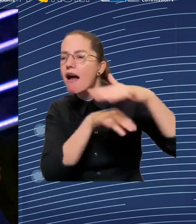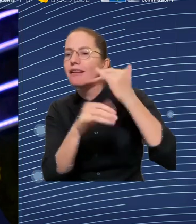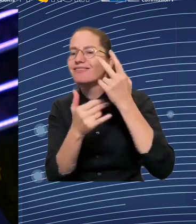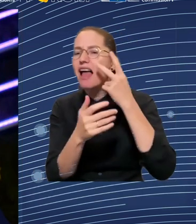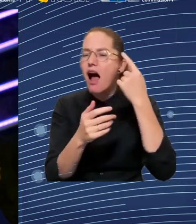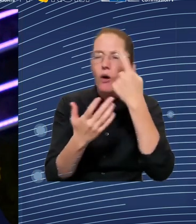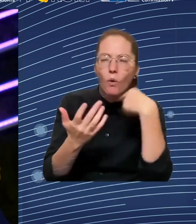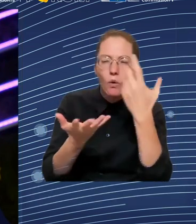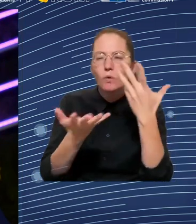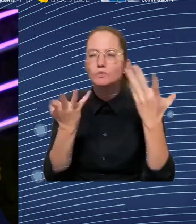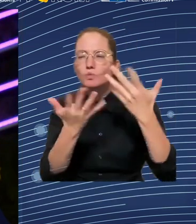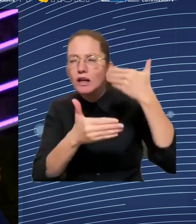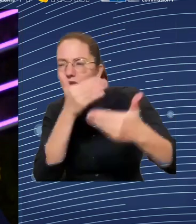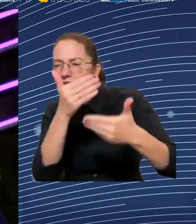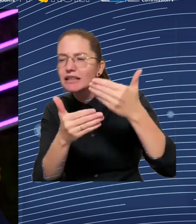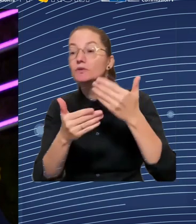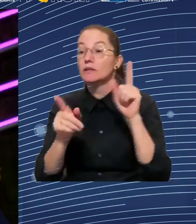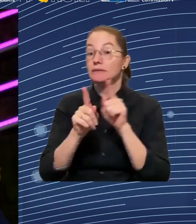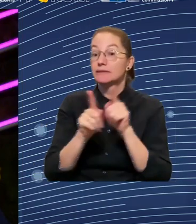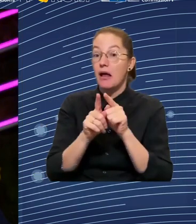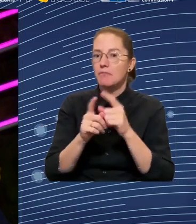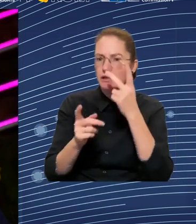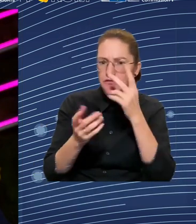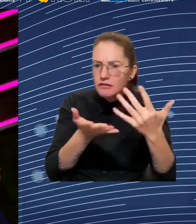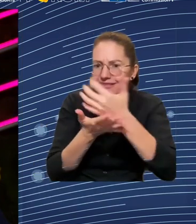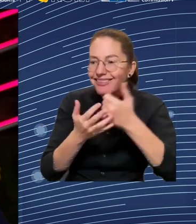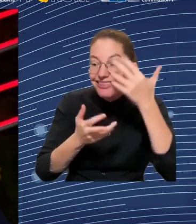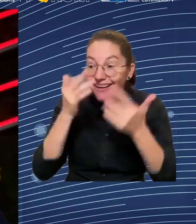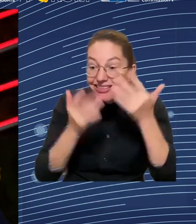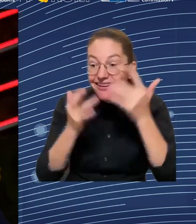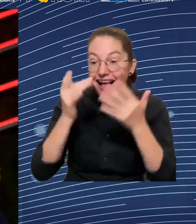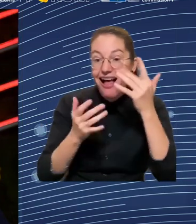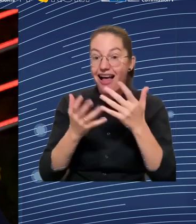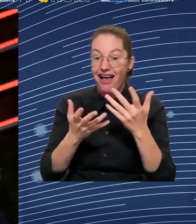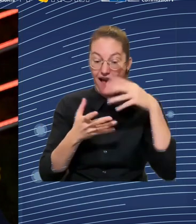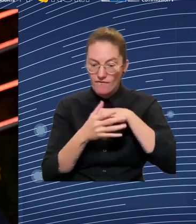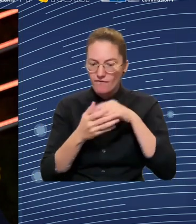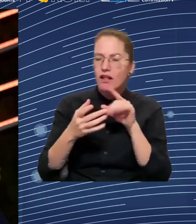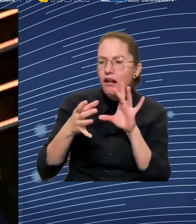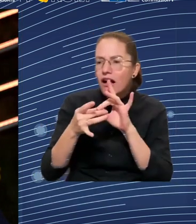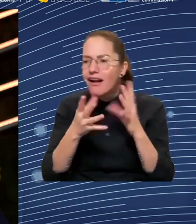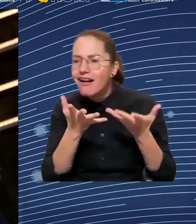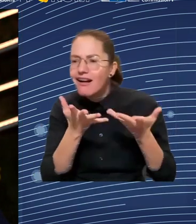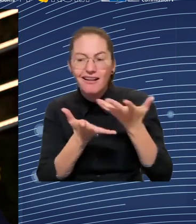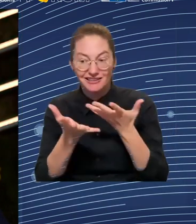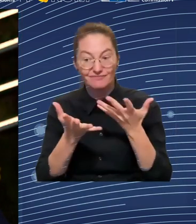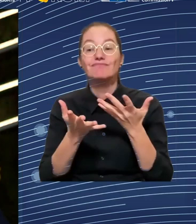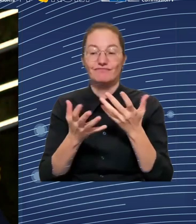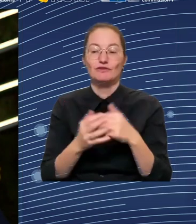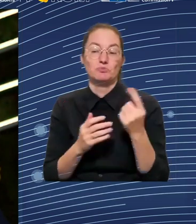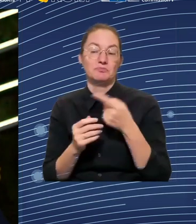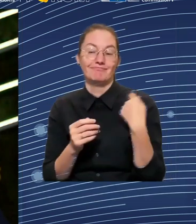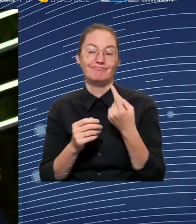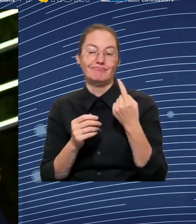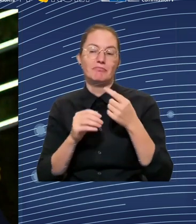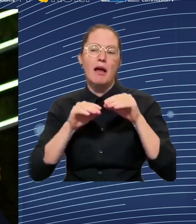you found women in university on those topics, but the biggest gap was just after university, between when they leave university